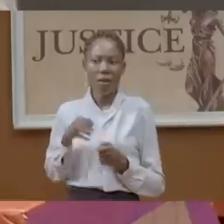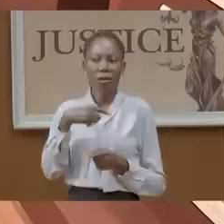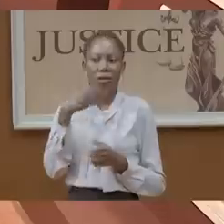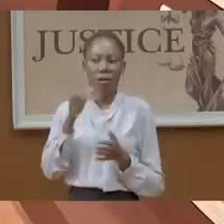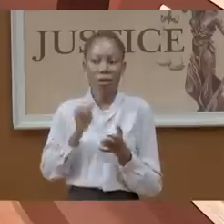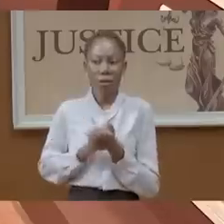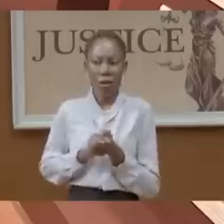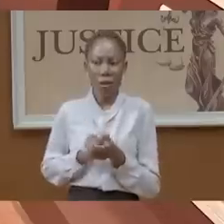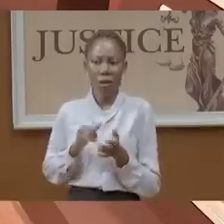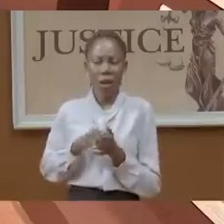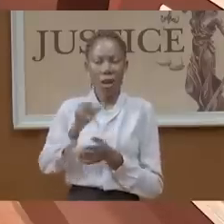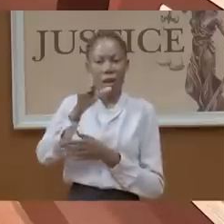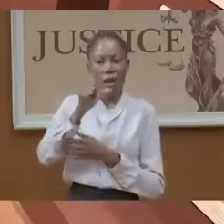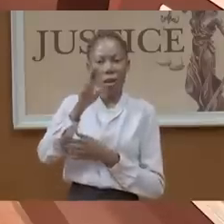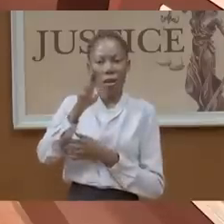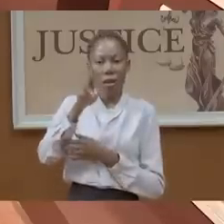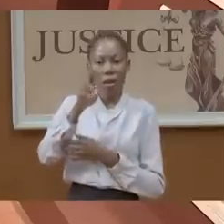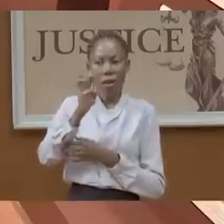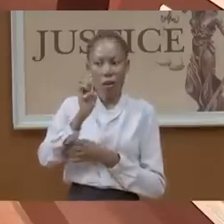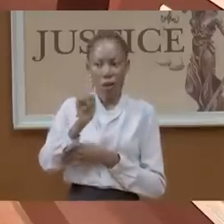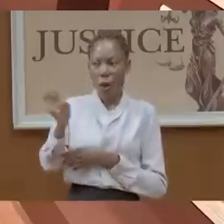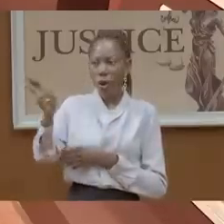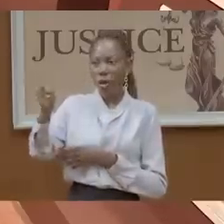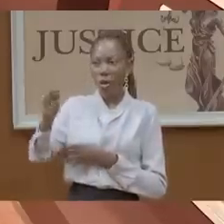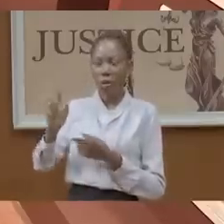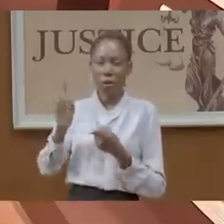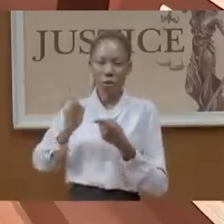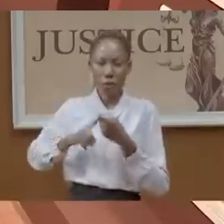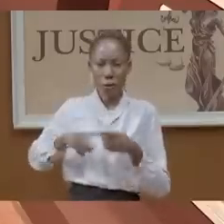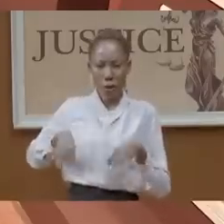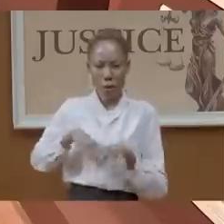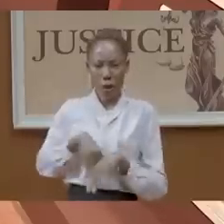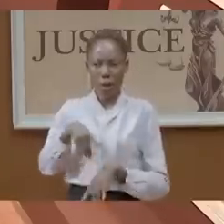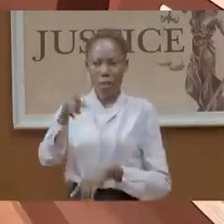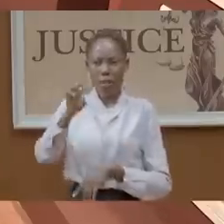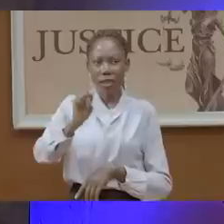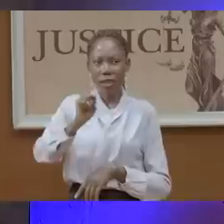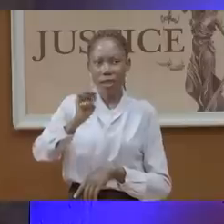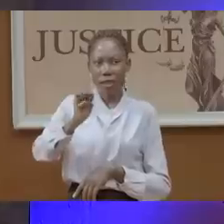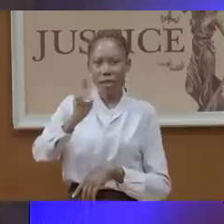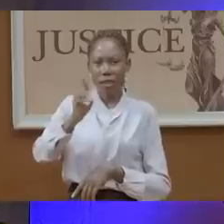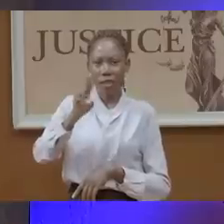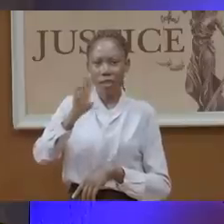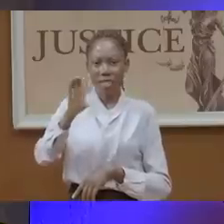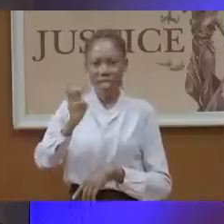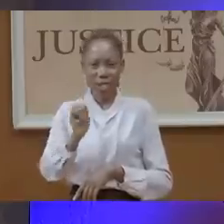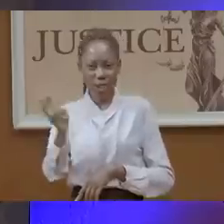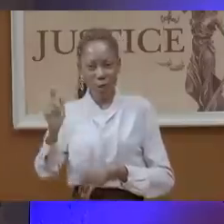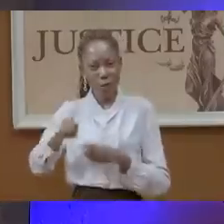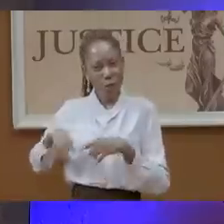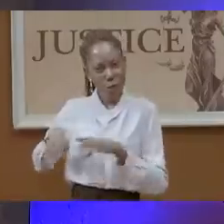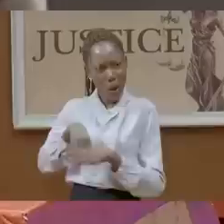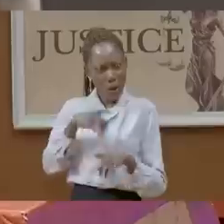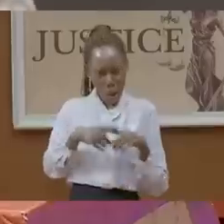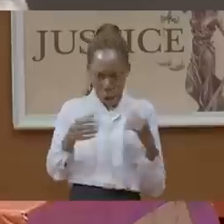I lured him into marriage. He said, I seduced him into marriage. But you have 5 children together. So it's